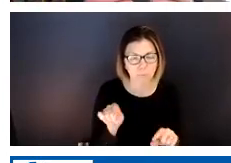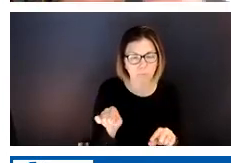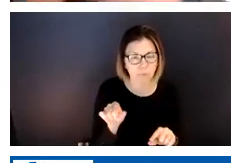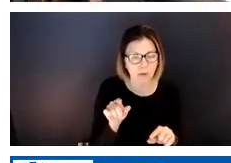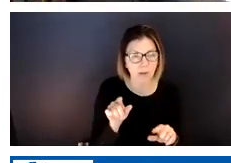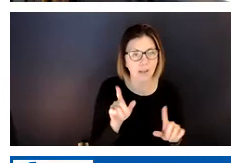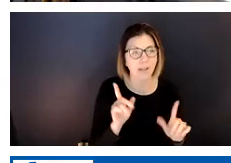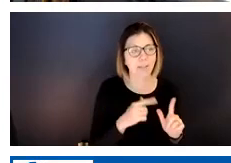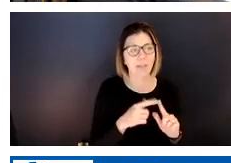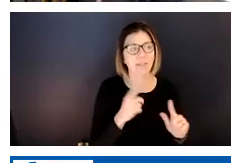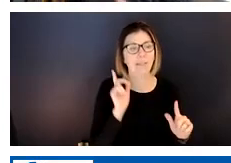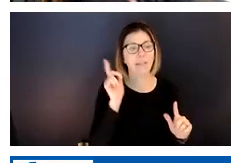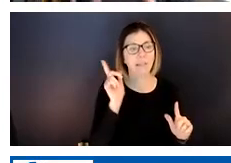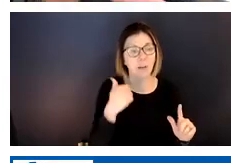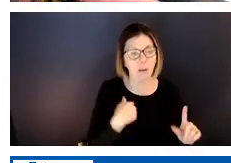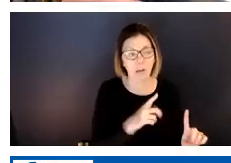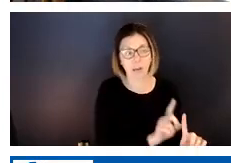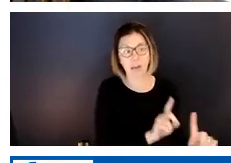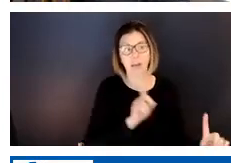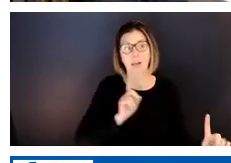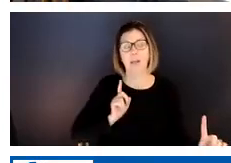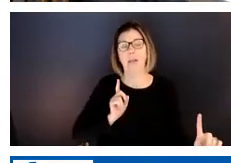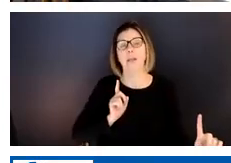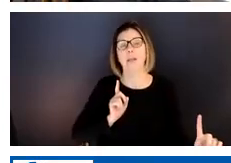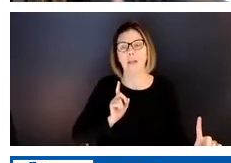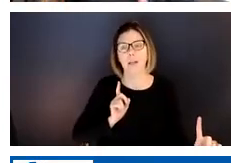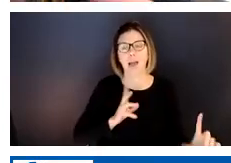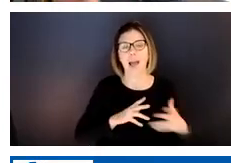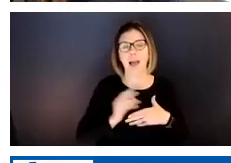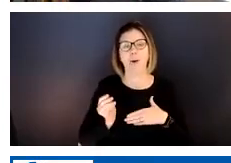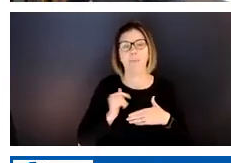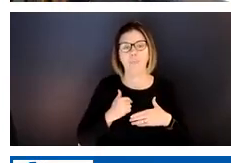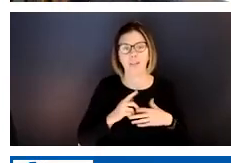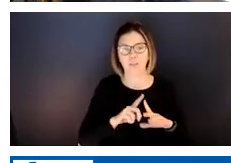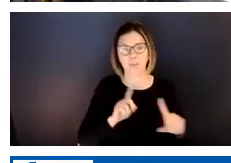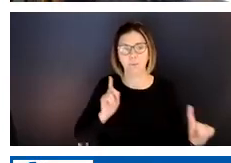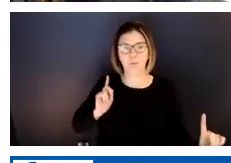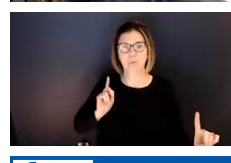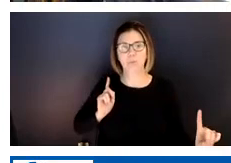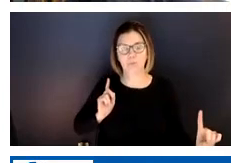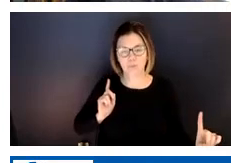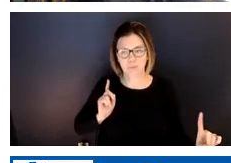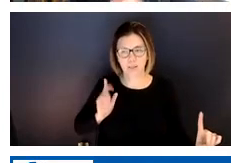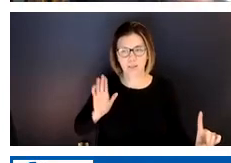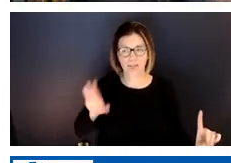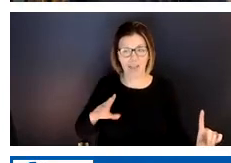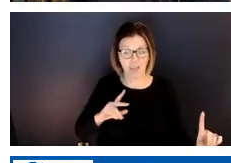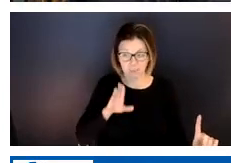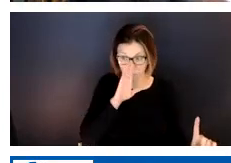able to step back, to maybe even remove myself, to fade that interpersonal